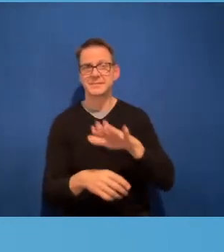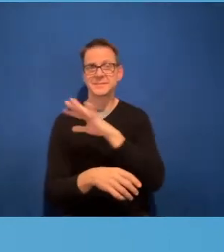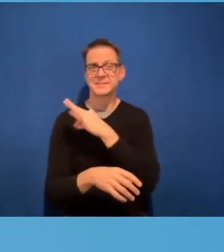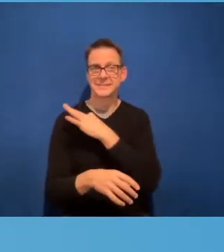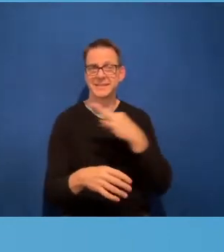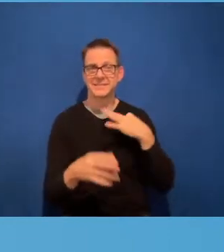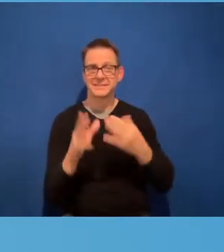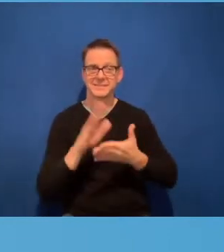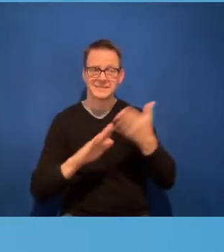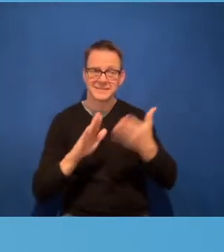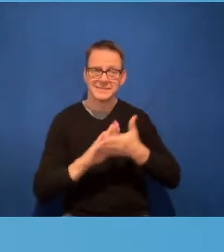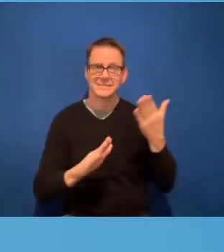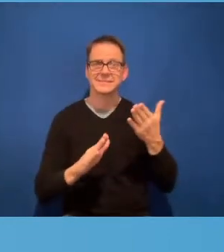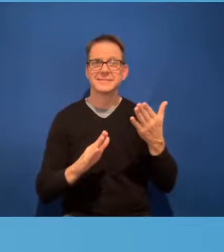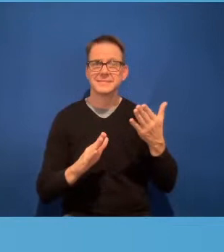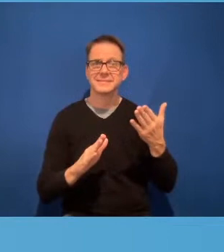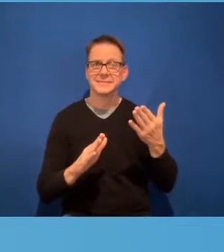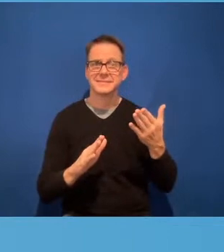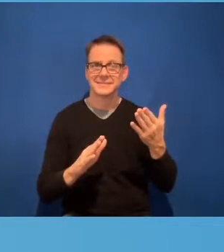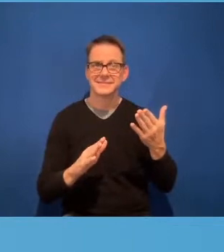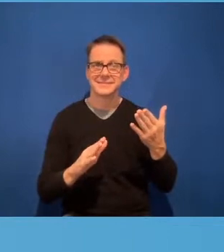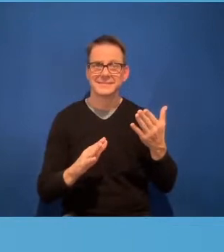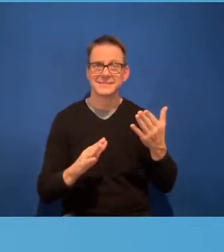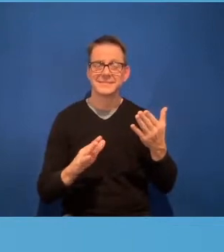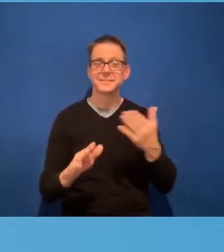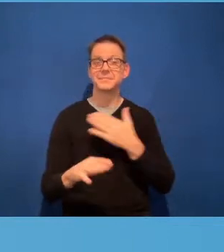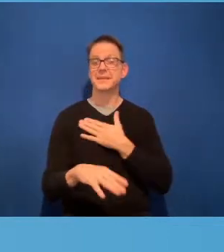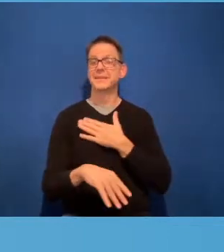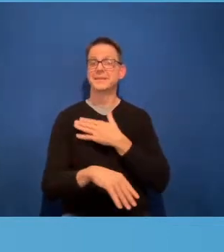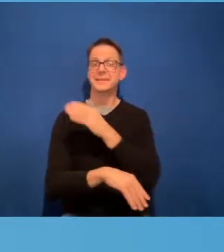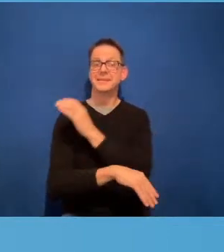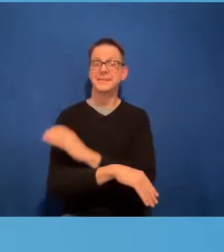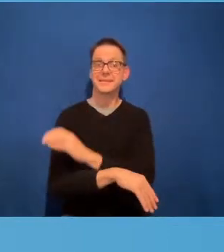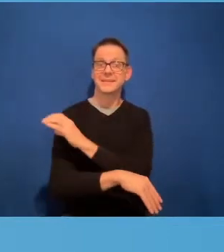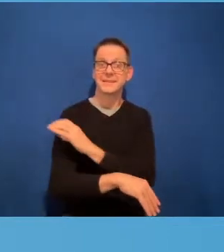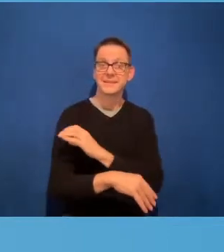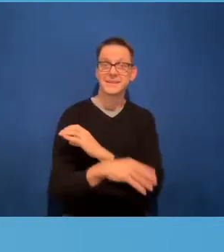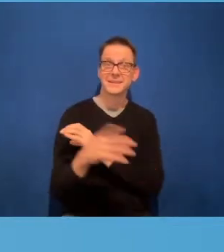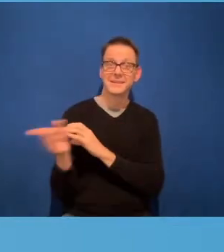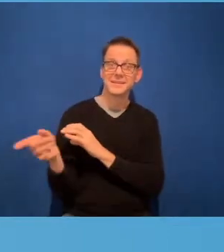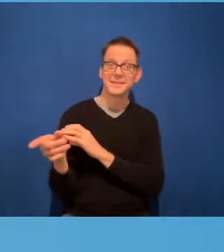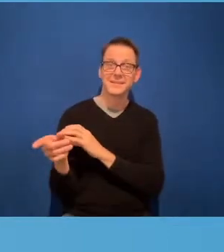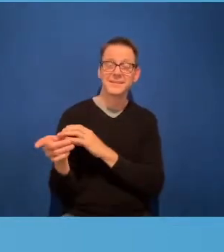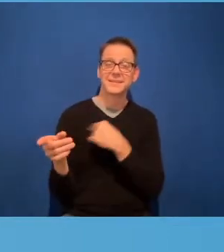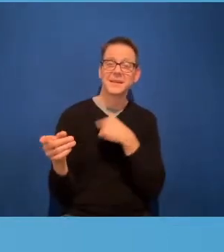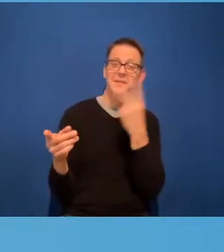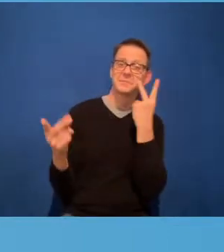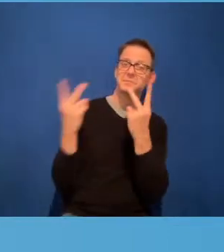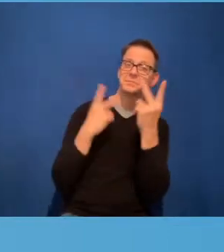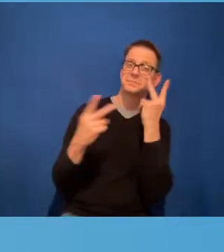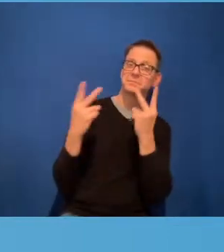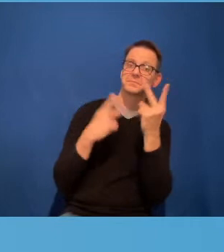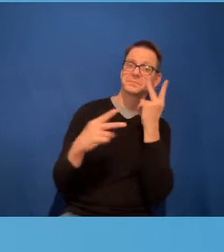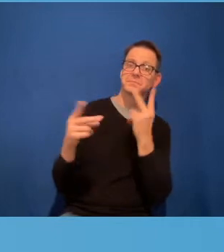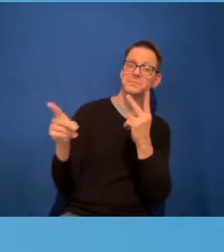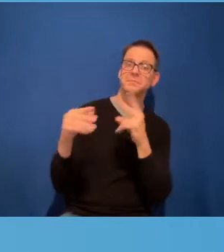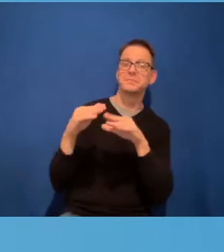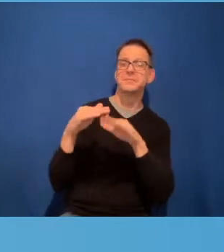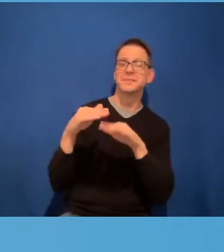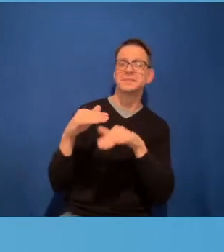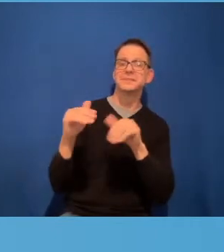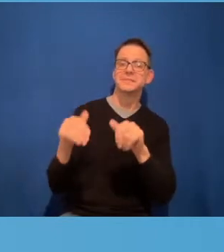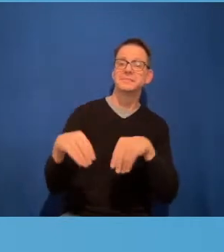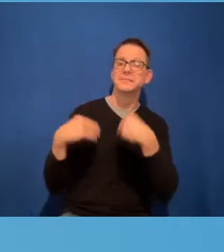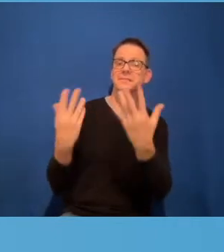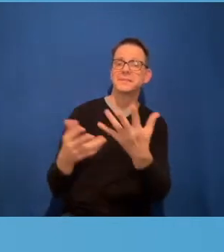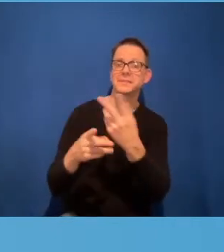MDs. At my clinic, we are seeing maximum number of patients that we can provide care of. After I finish my